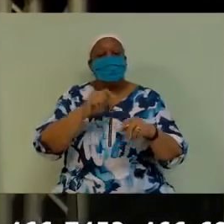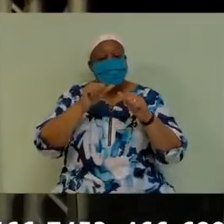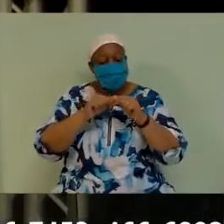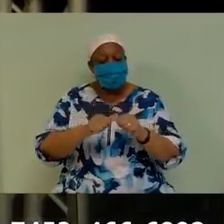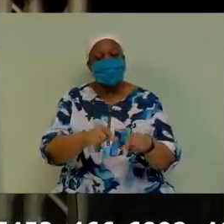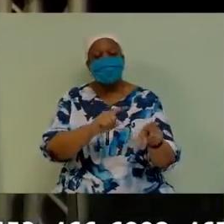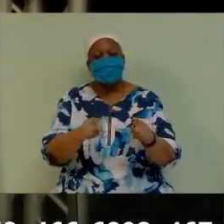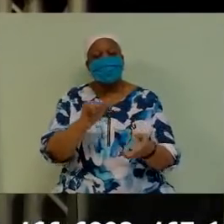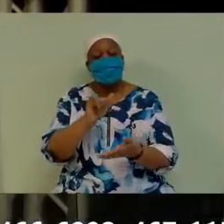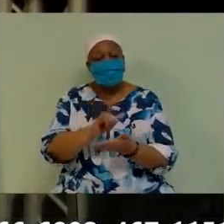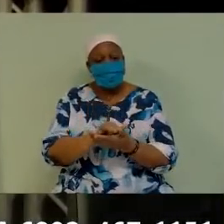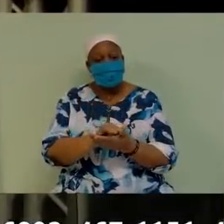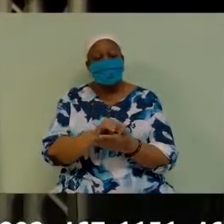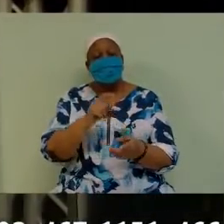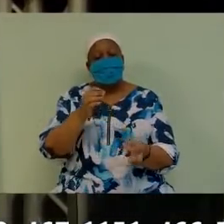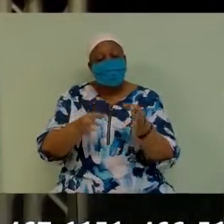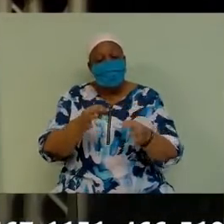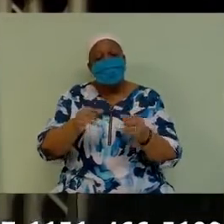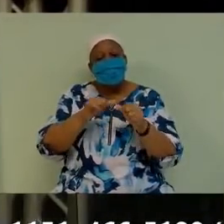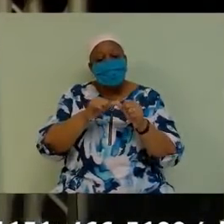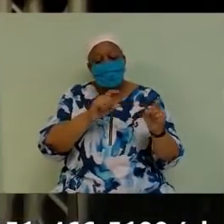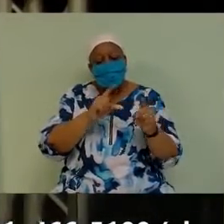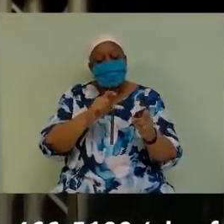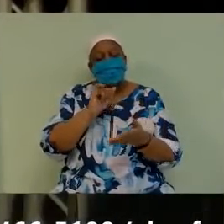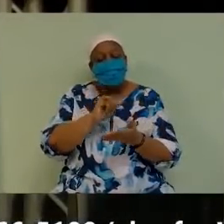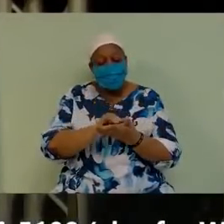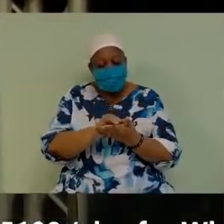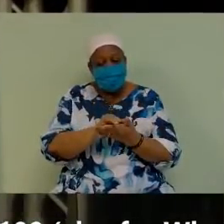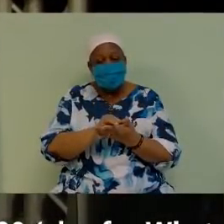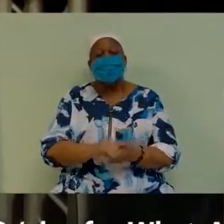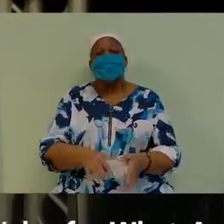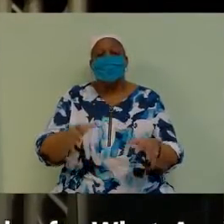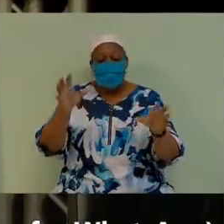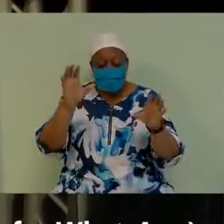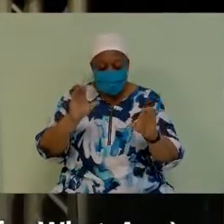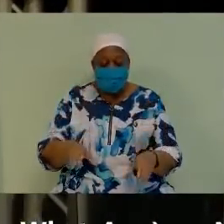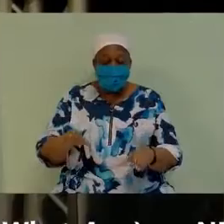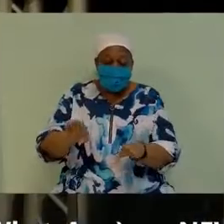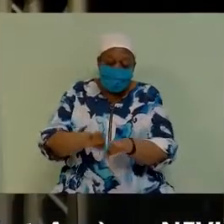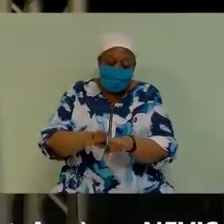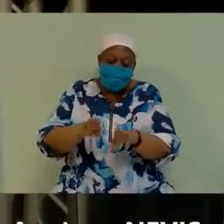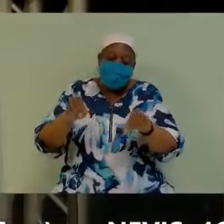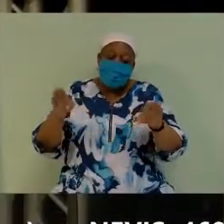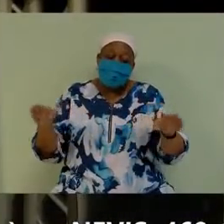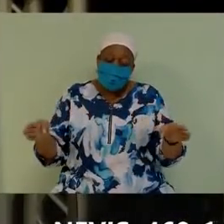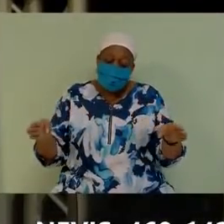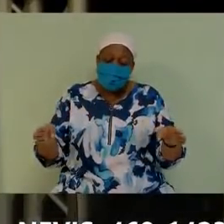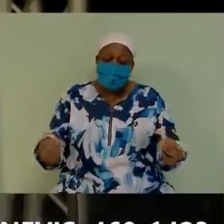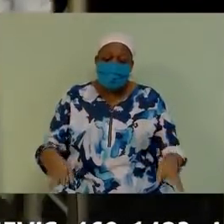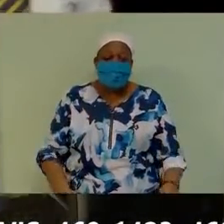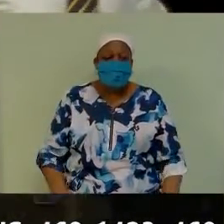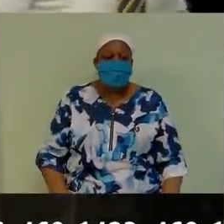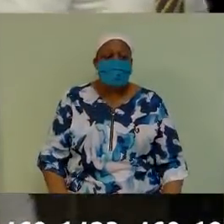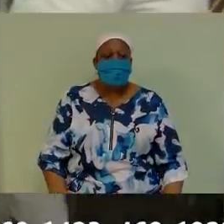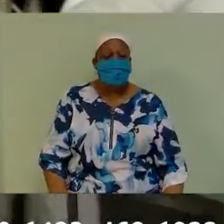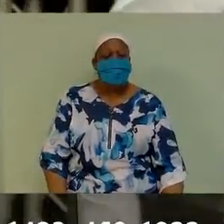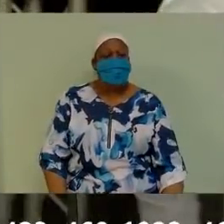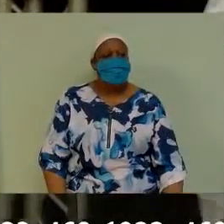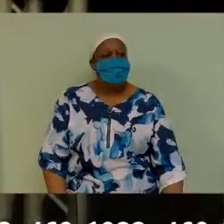to open our country internally and then look towards the second stage, which is opening internationally.